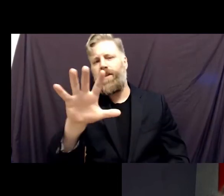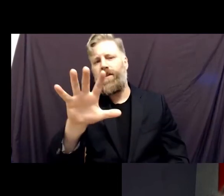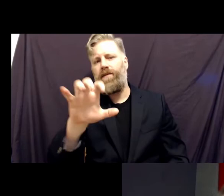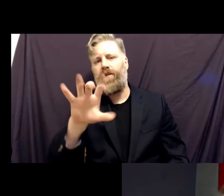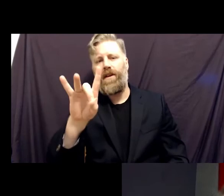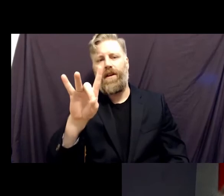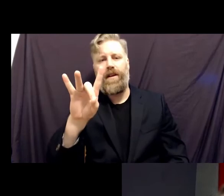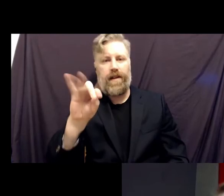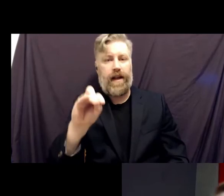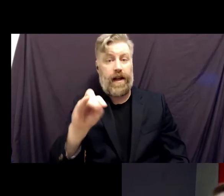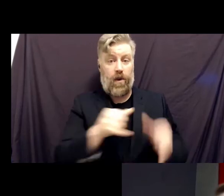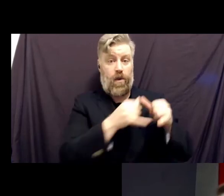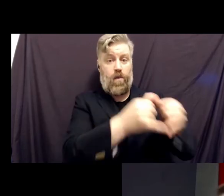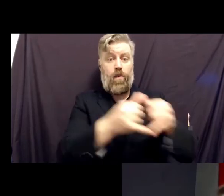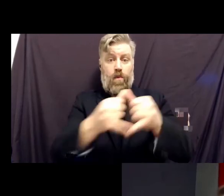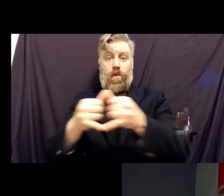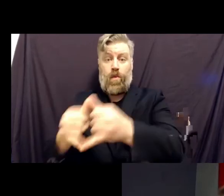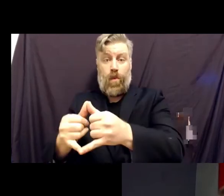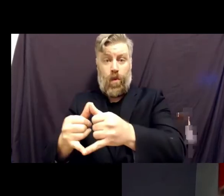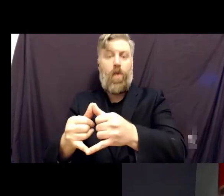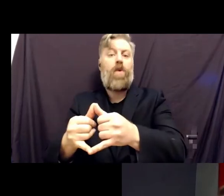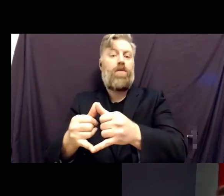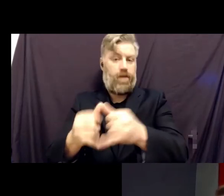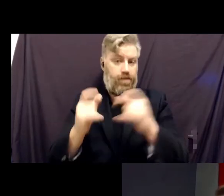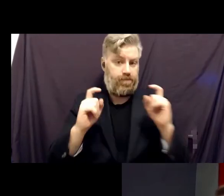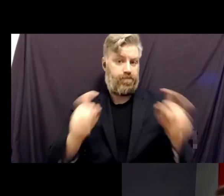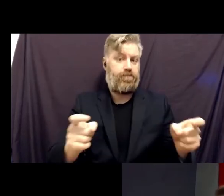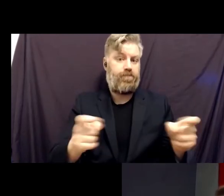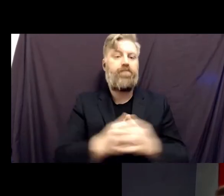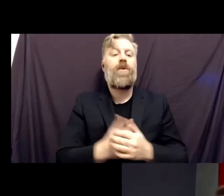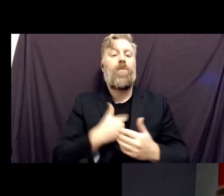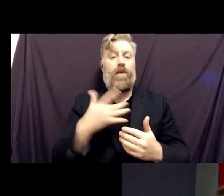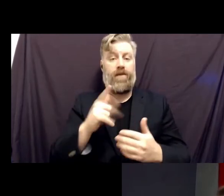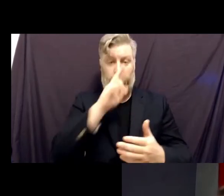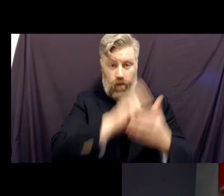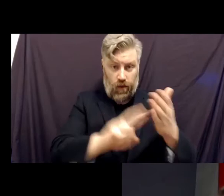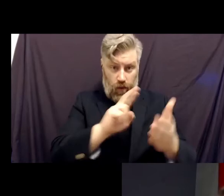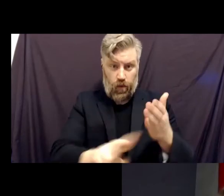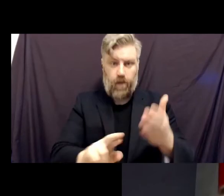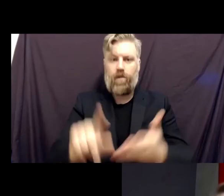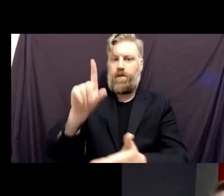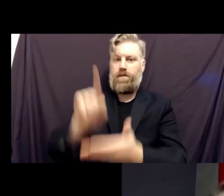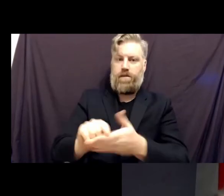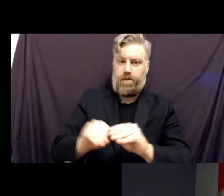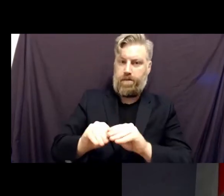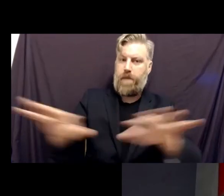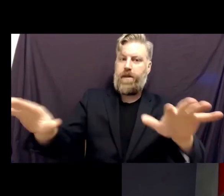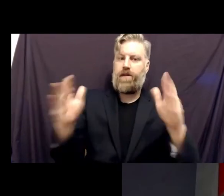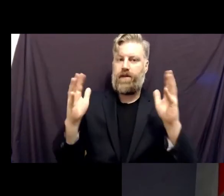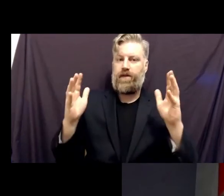580 awardees have been selected, researched and published from